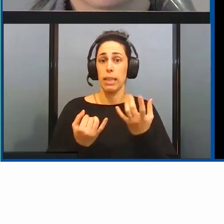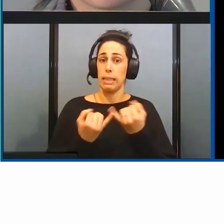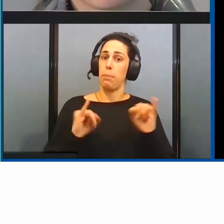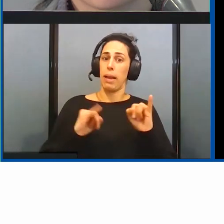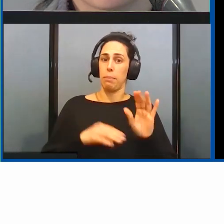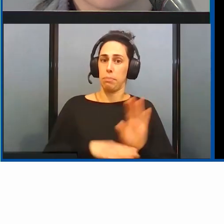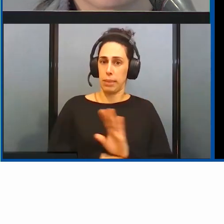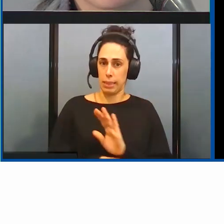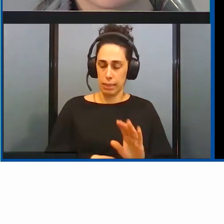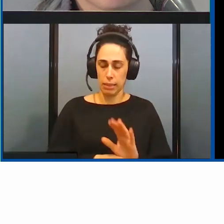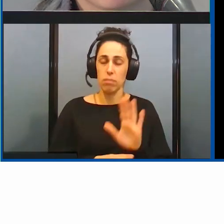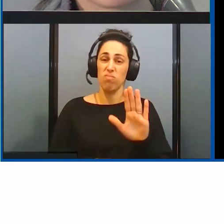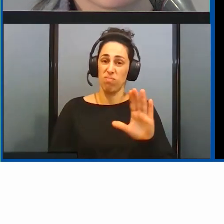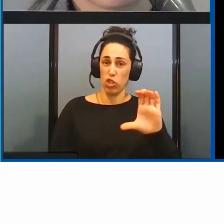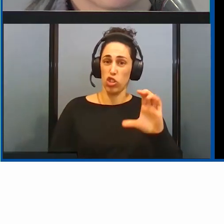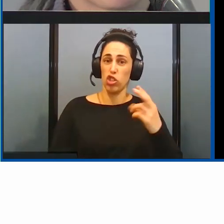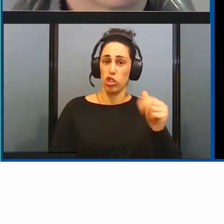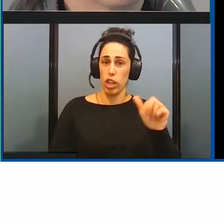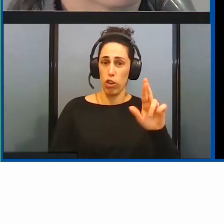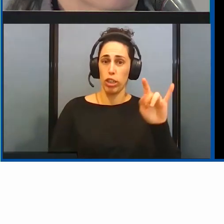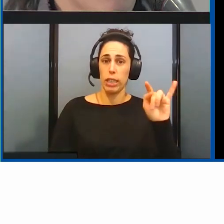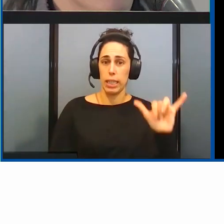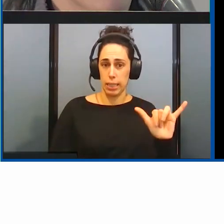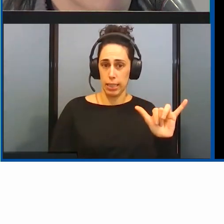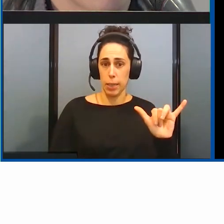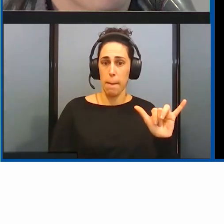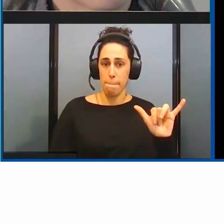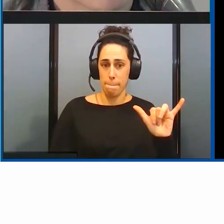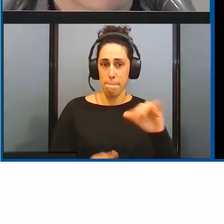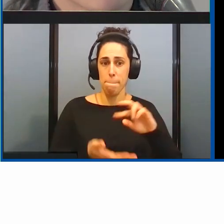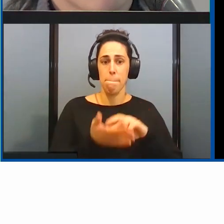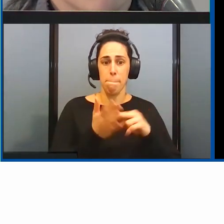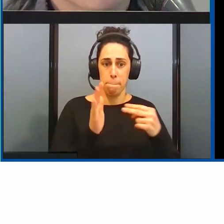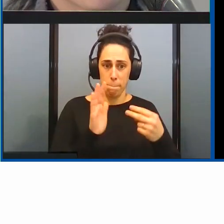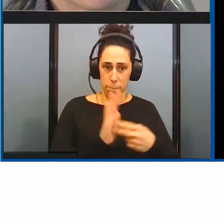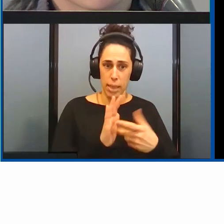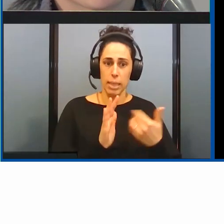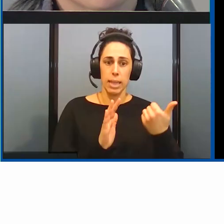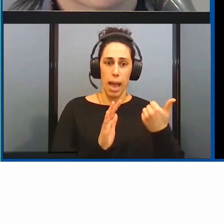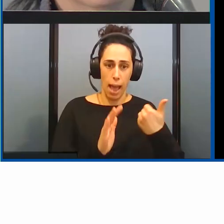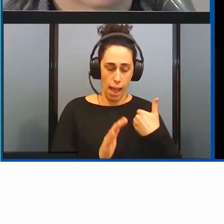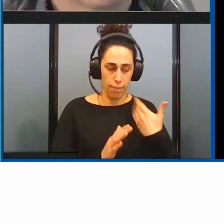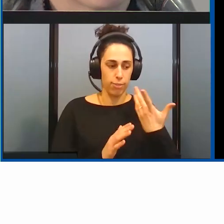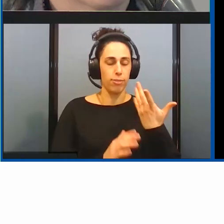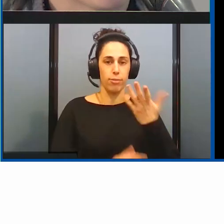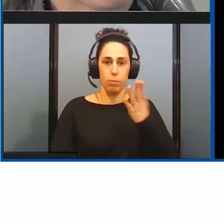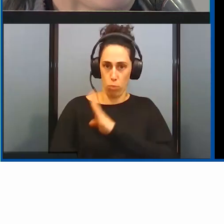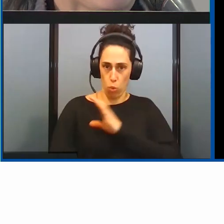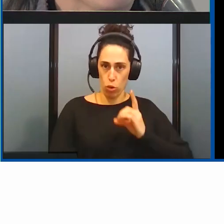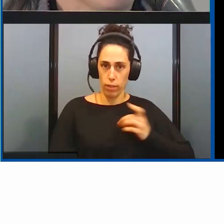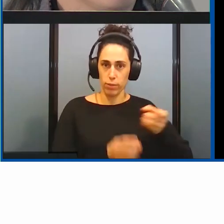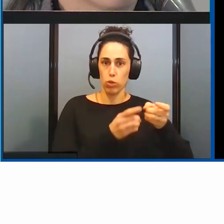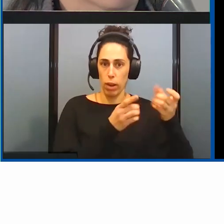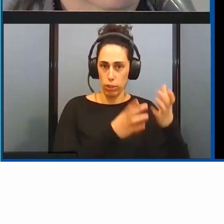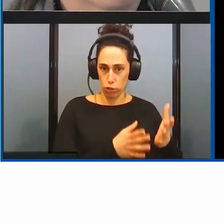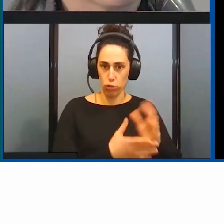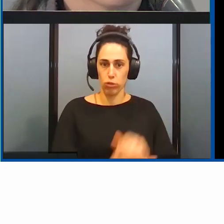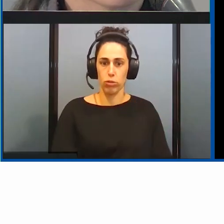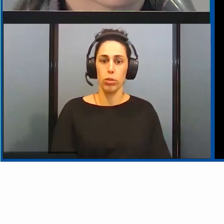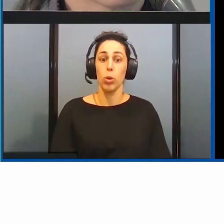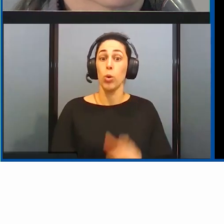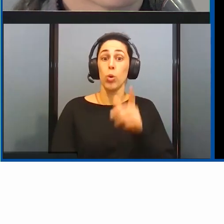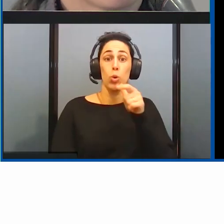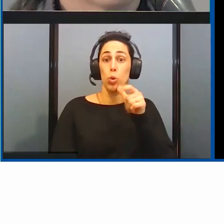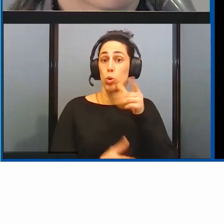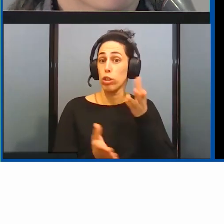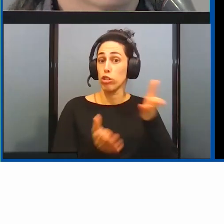clinics do operate independently with their own board of directors. Our services are to young people under 18 in the